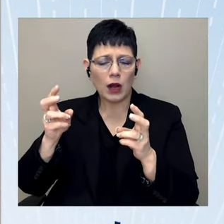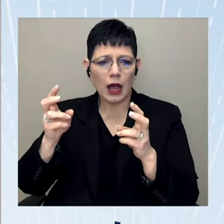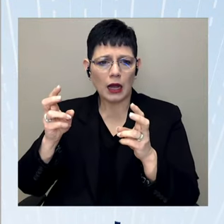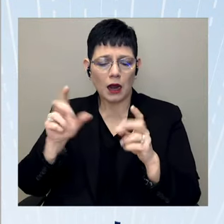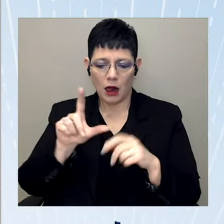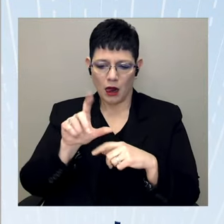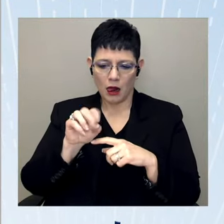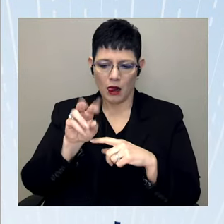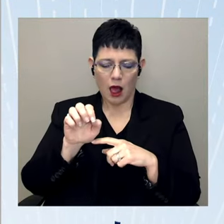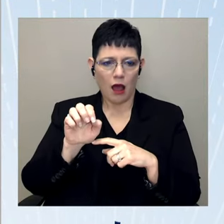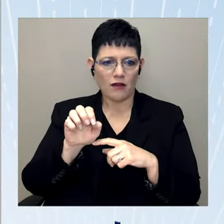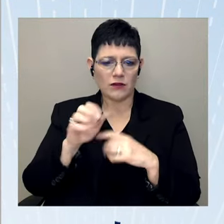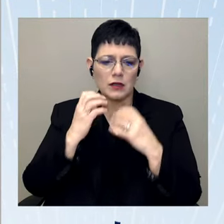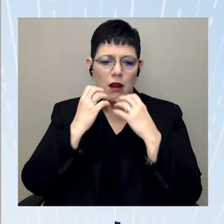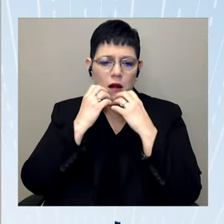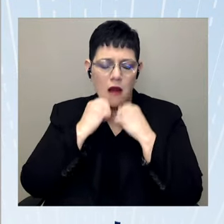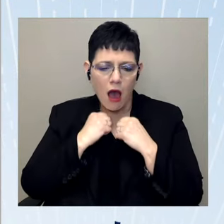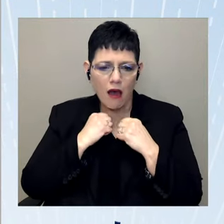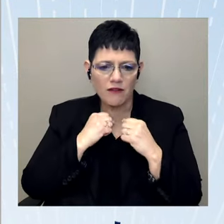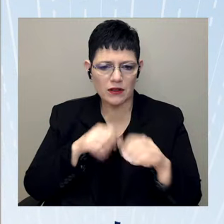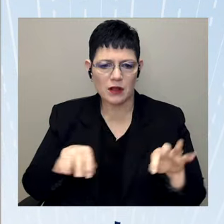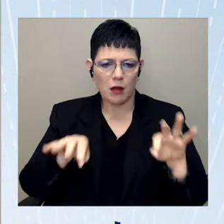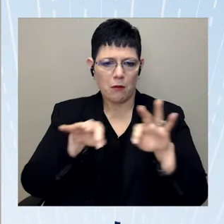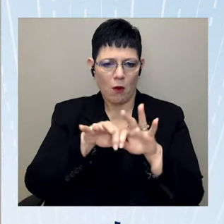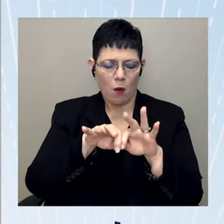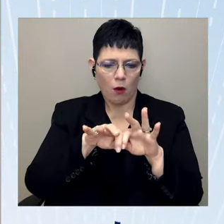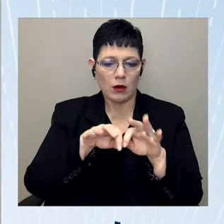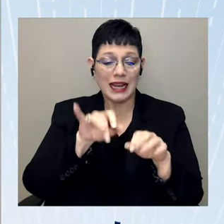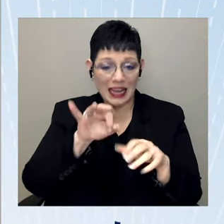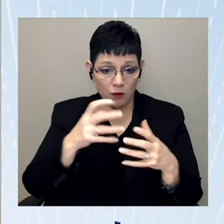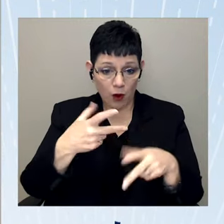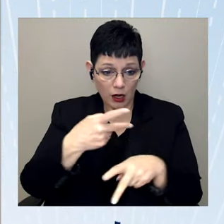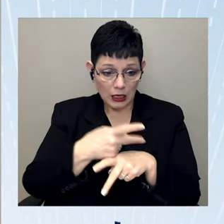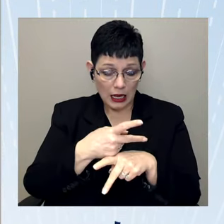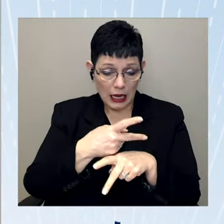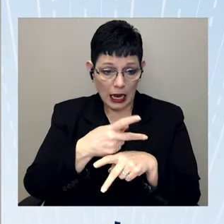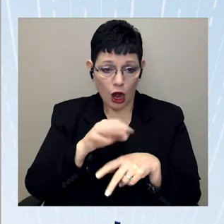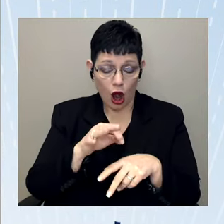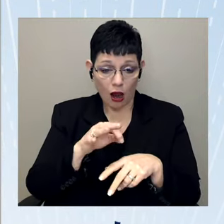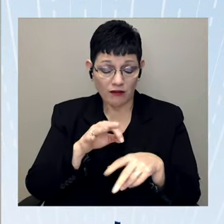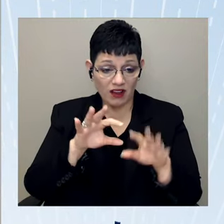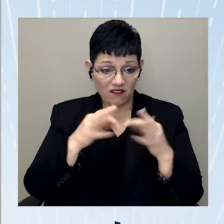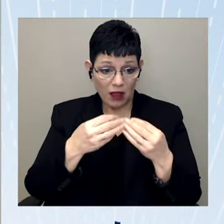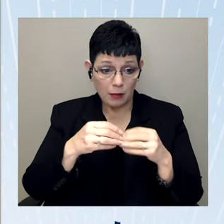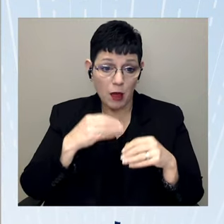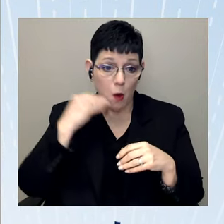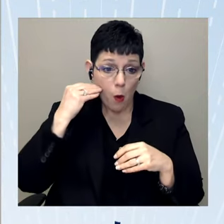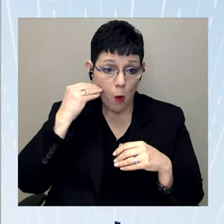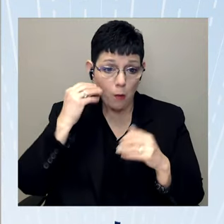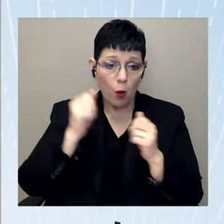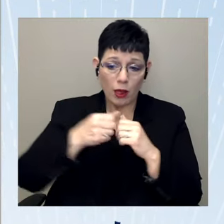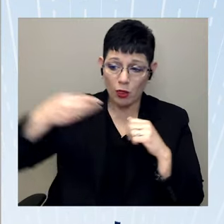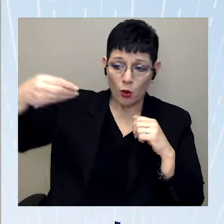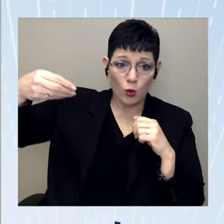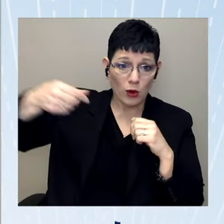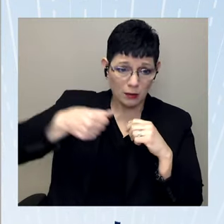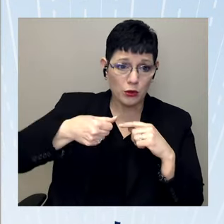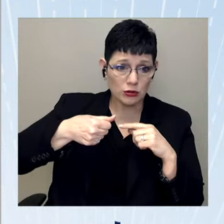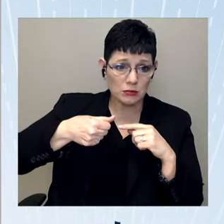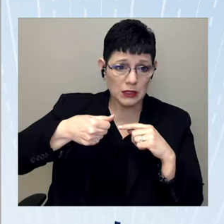able to care for their loved one in their home if they choose and get the reimbursement they need for doing that.